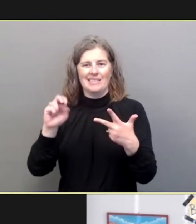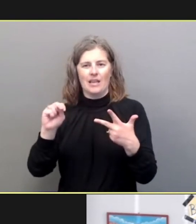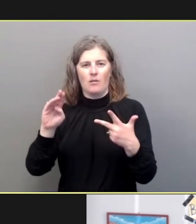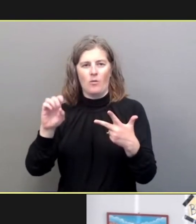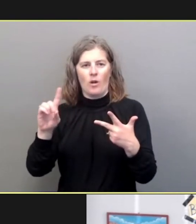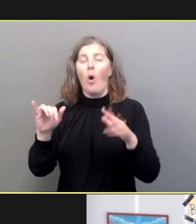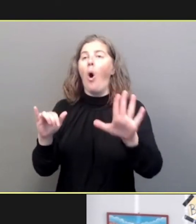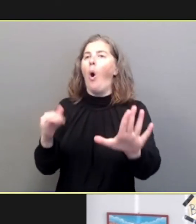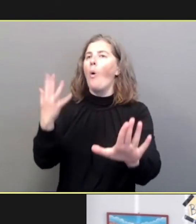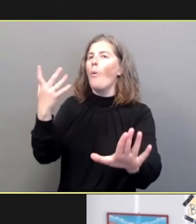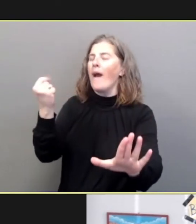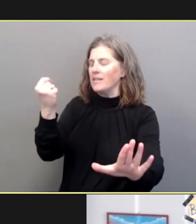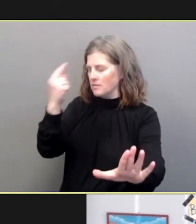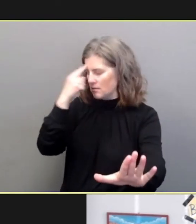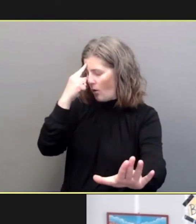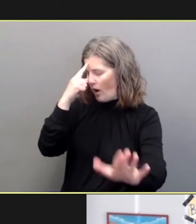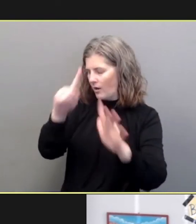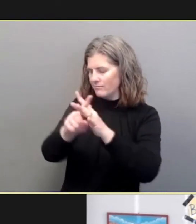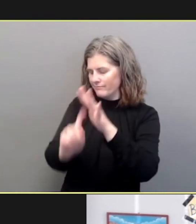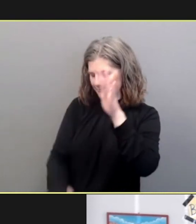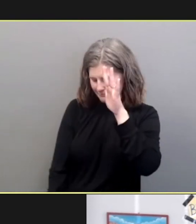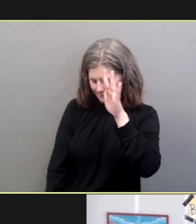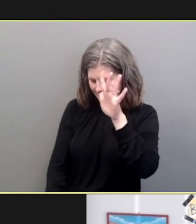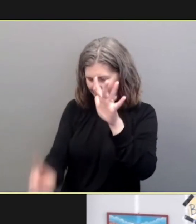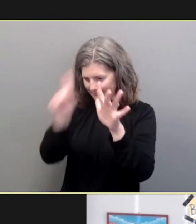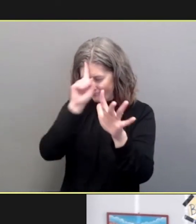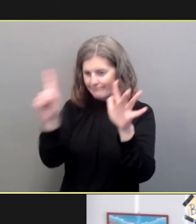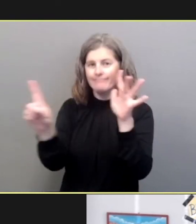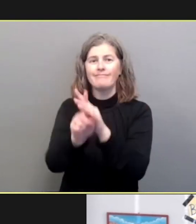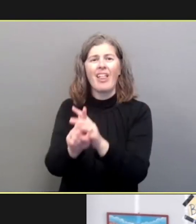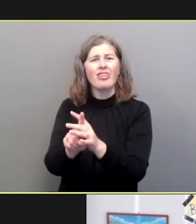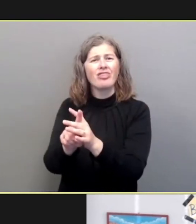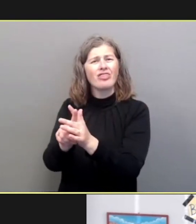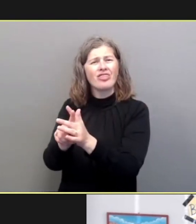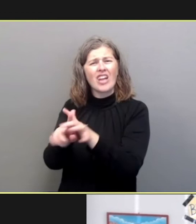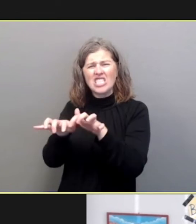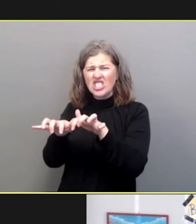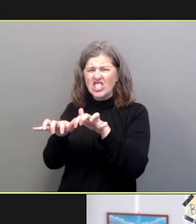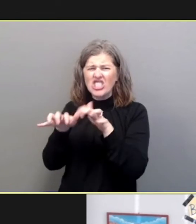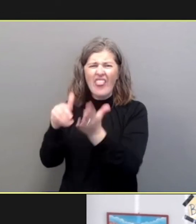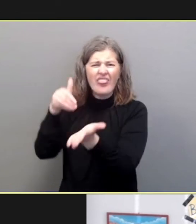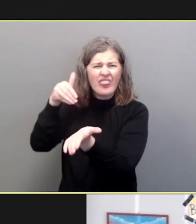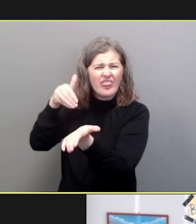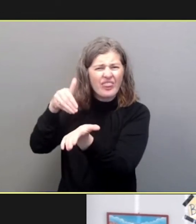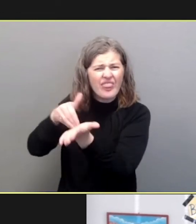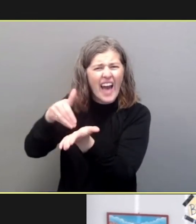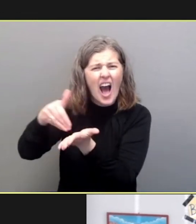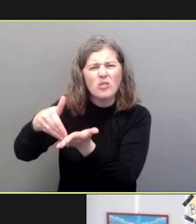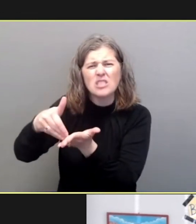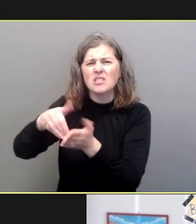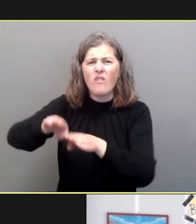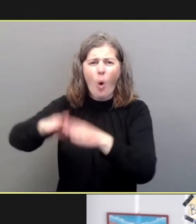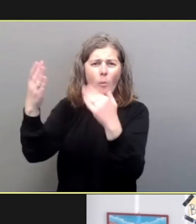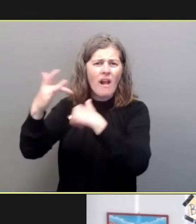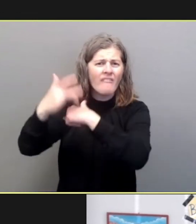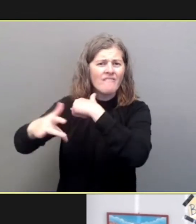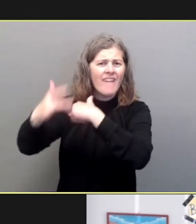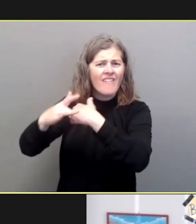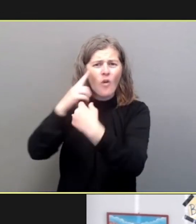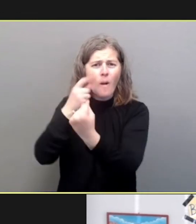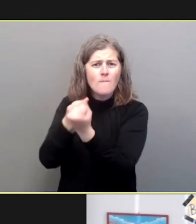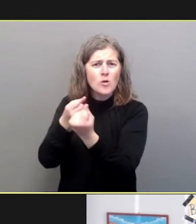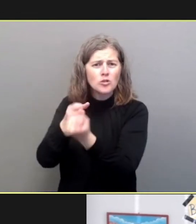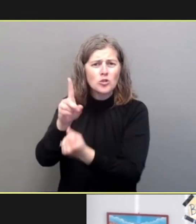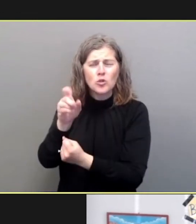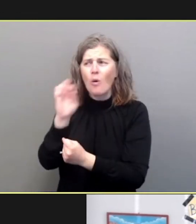wait 1 second. I just also want to mention there are thousands of open appointments for booster doses too. There are over, I